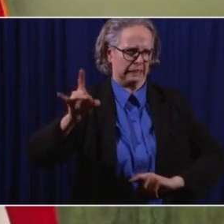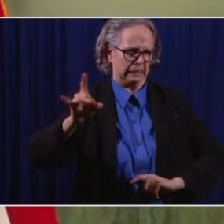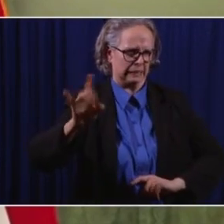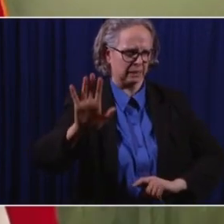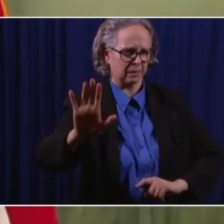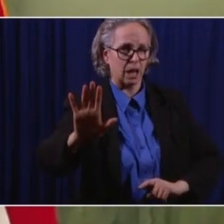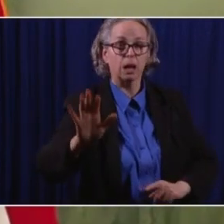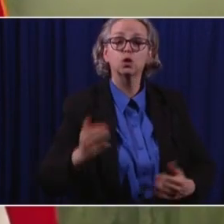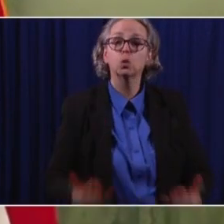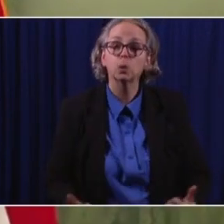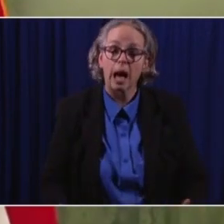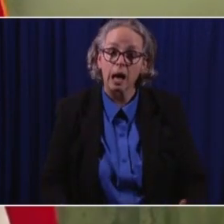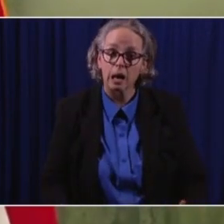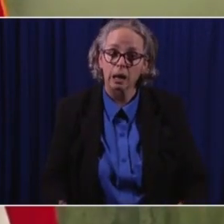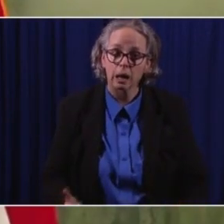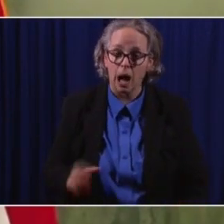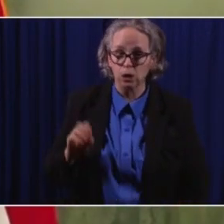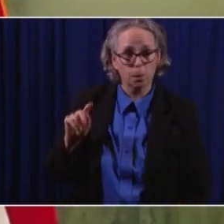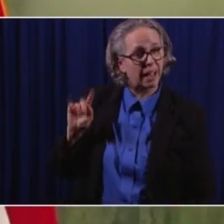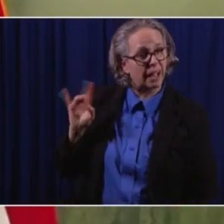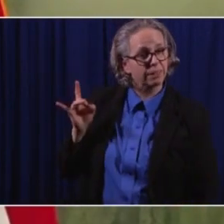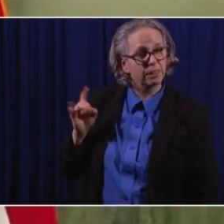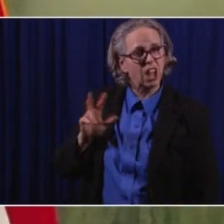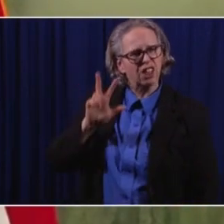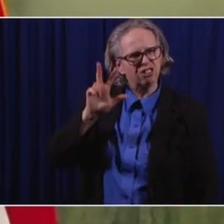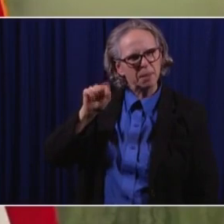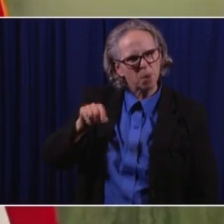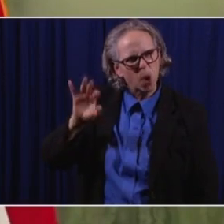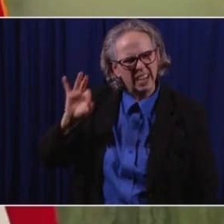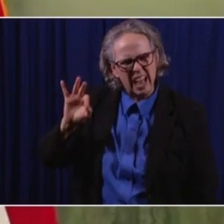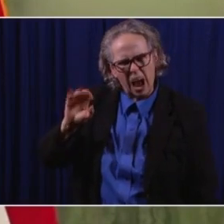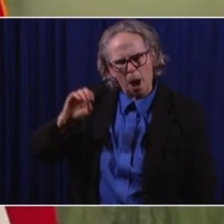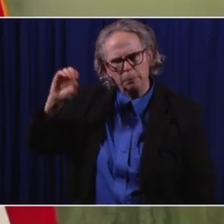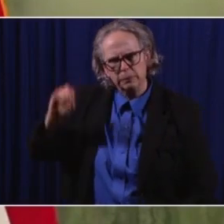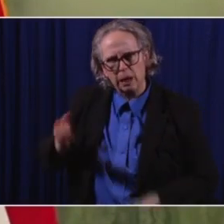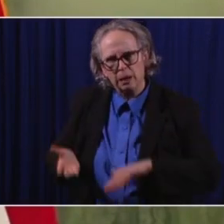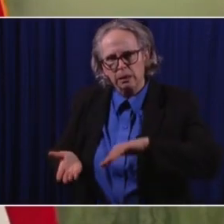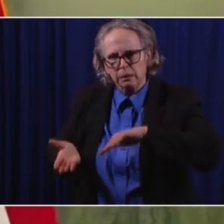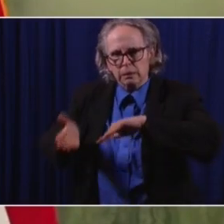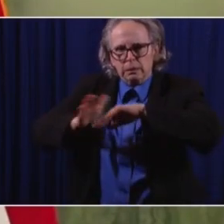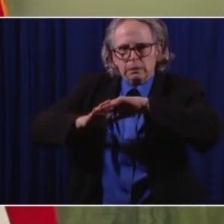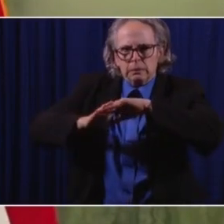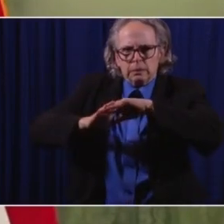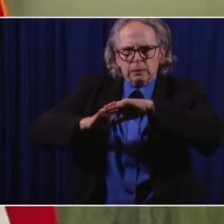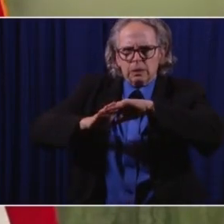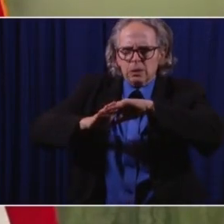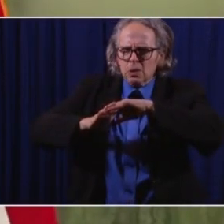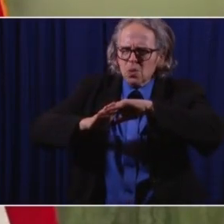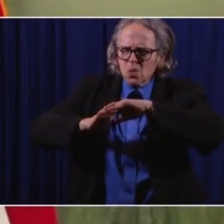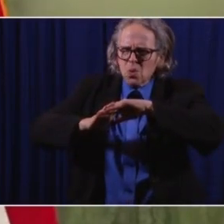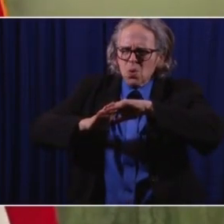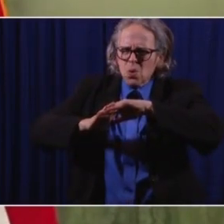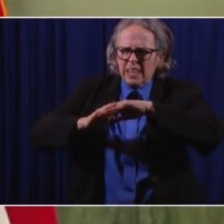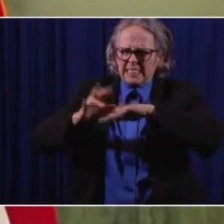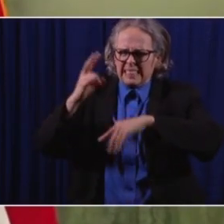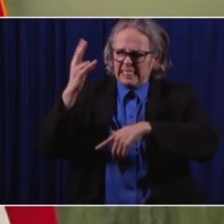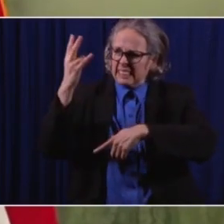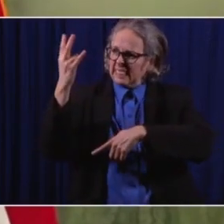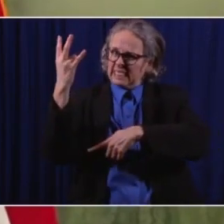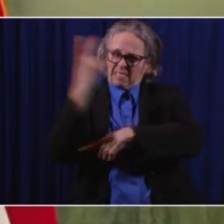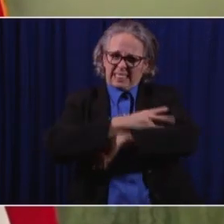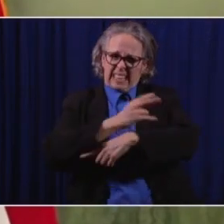positivity was 3.9%, our most current day, and a 7-day rolling average is